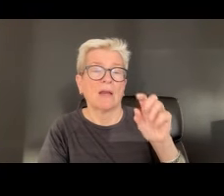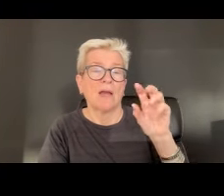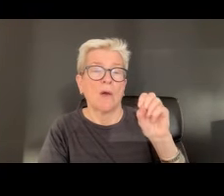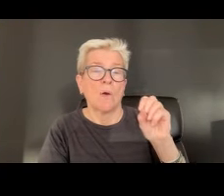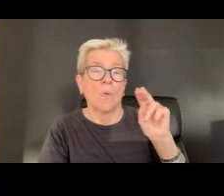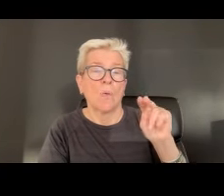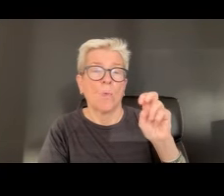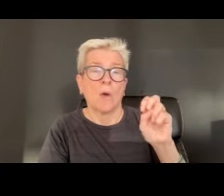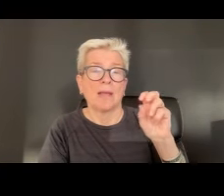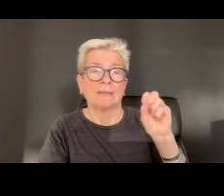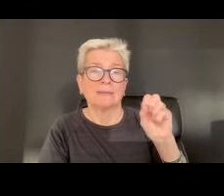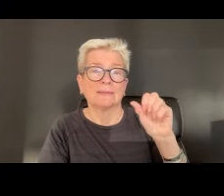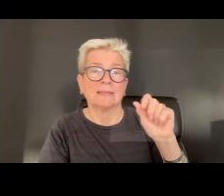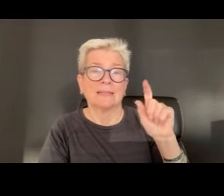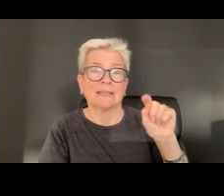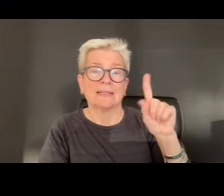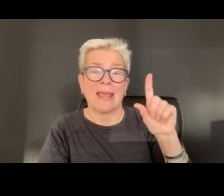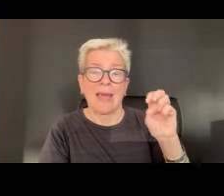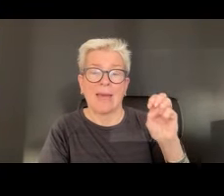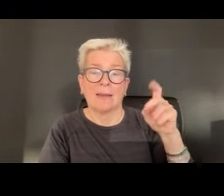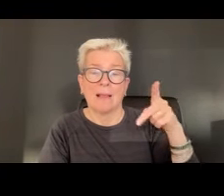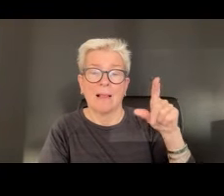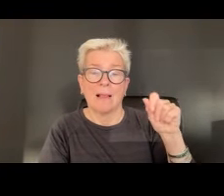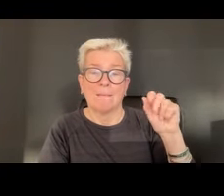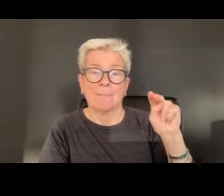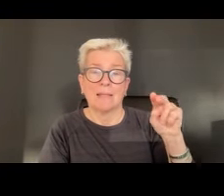here. There's